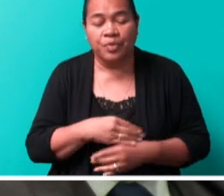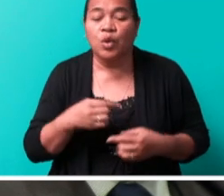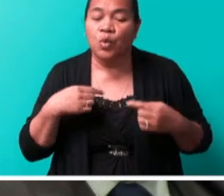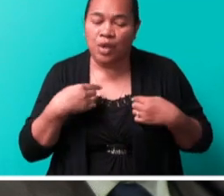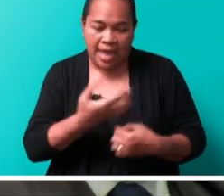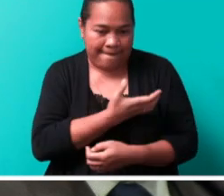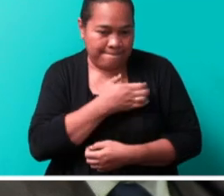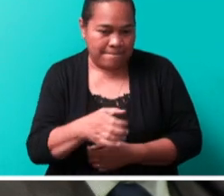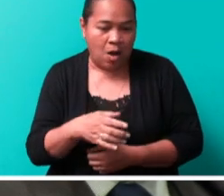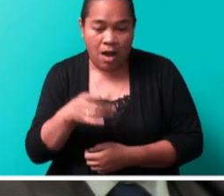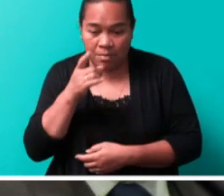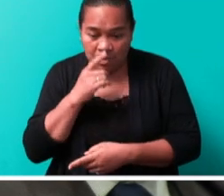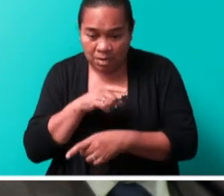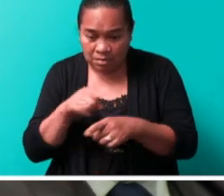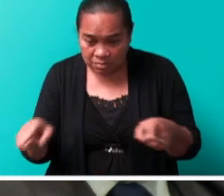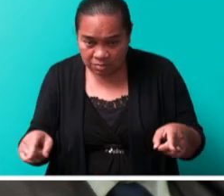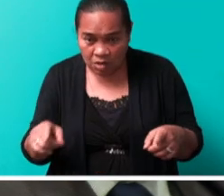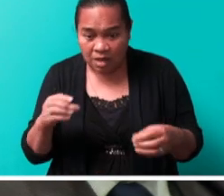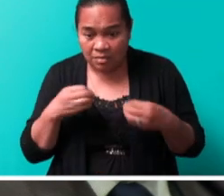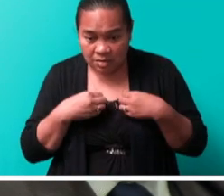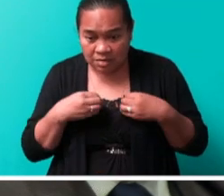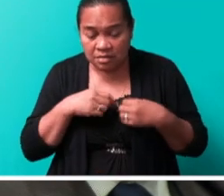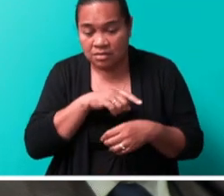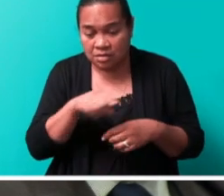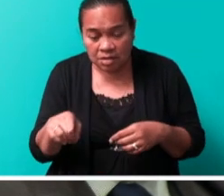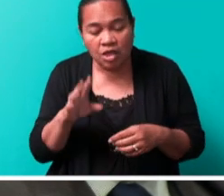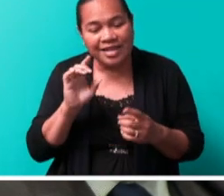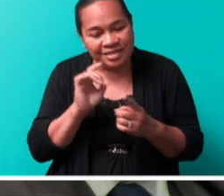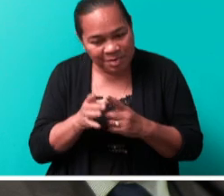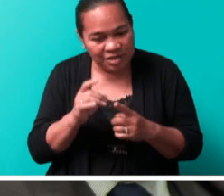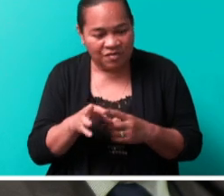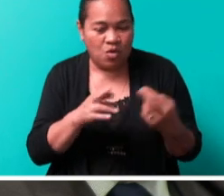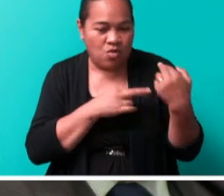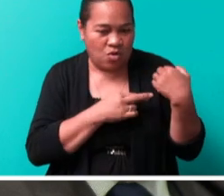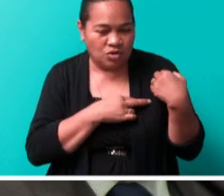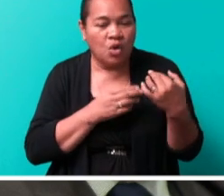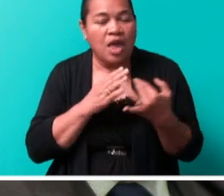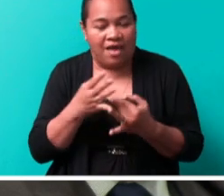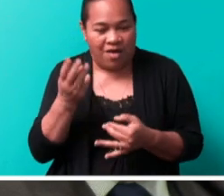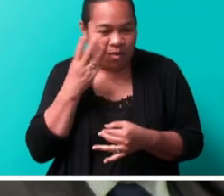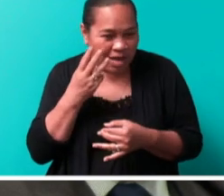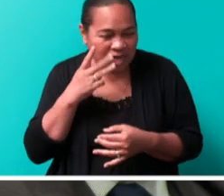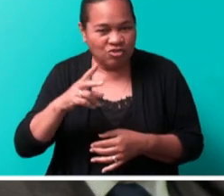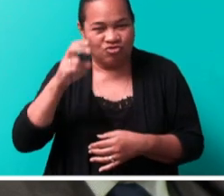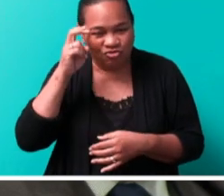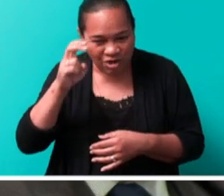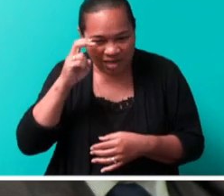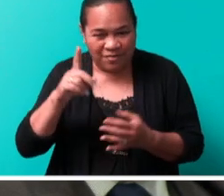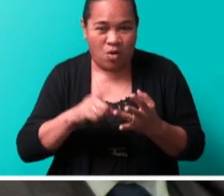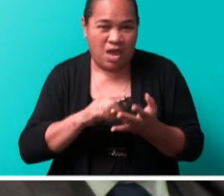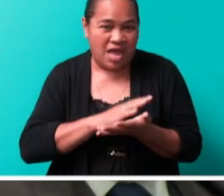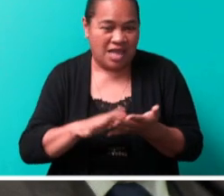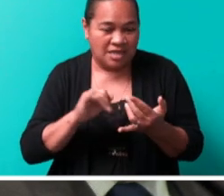empowering employers and workers on their specific roles through OHS awareness and training, providing them